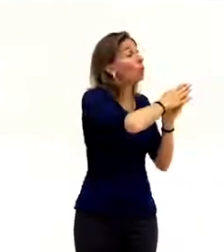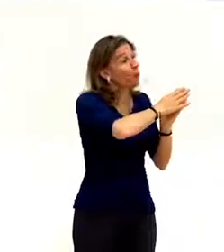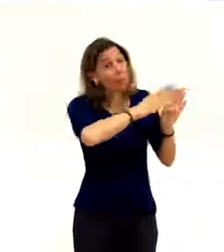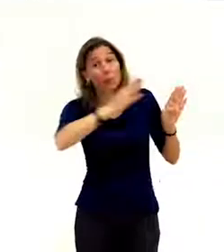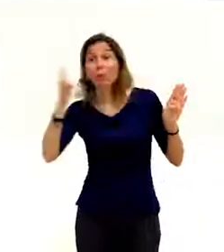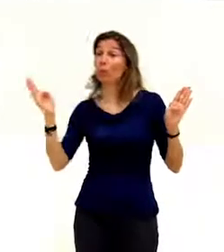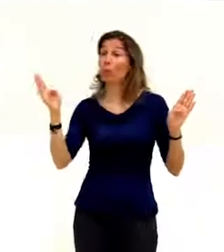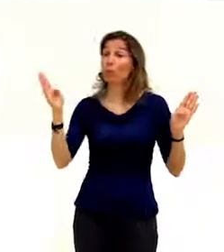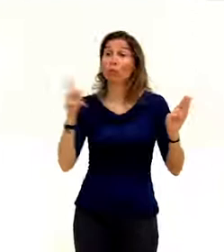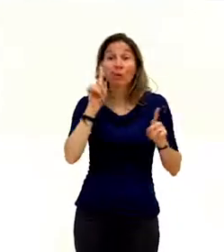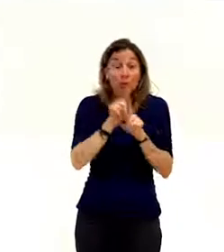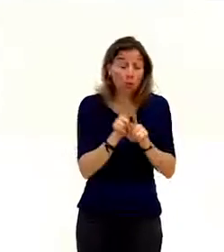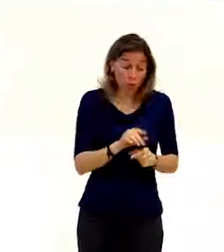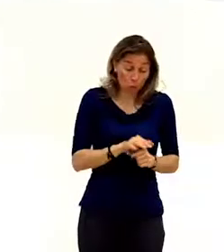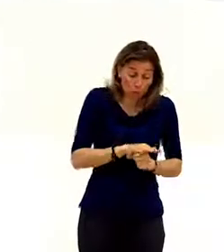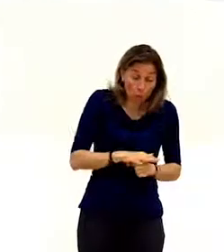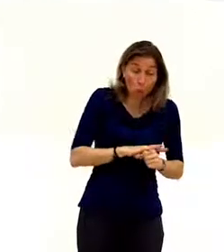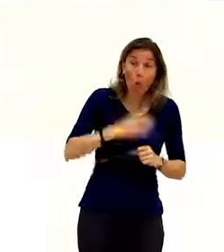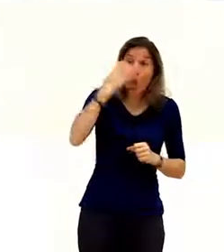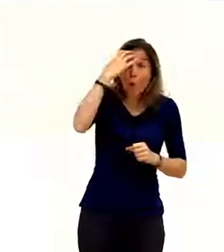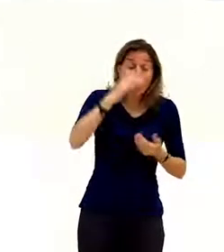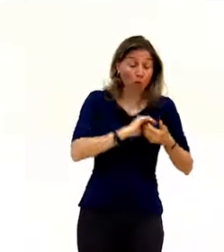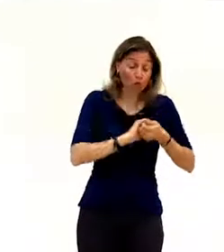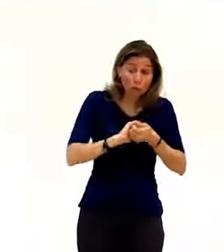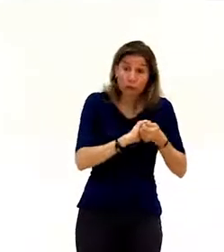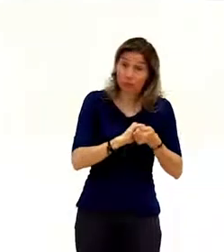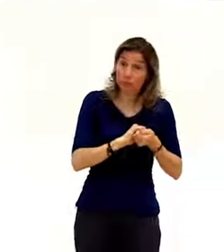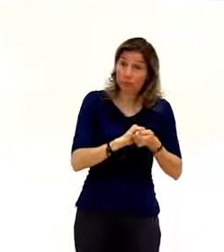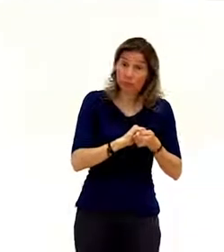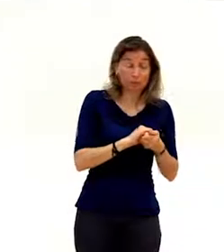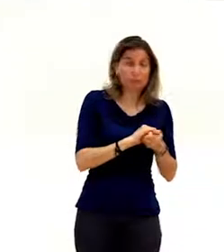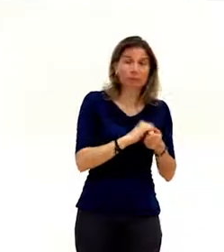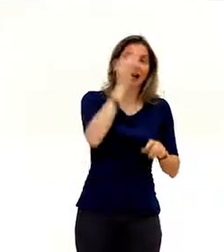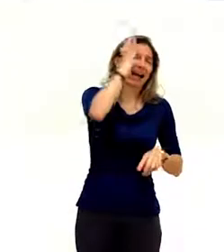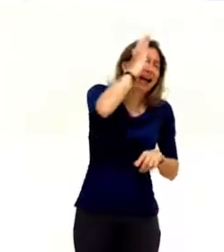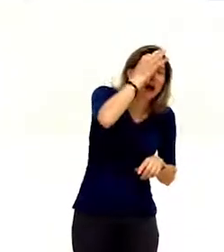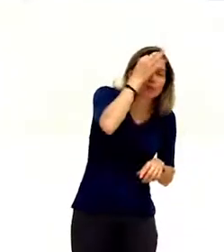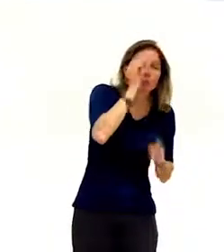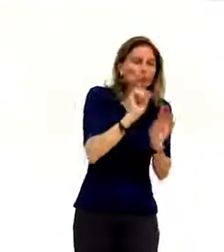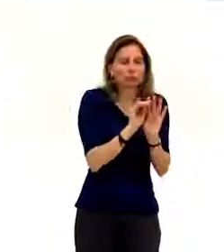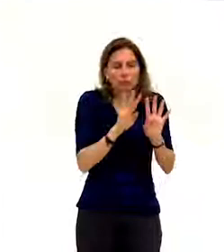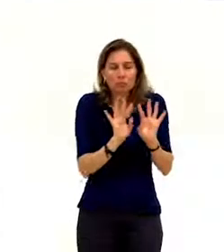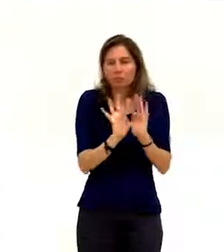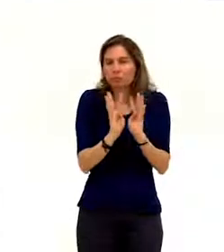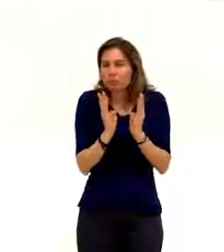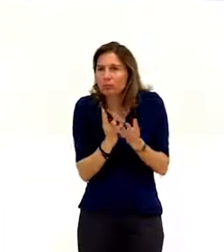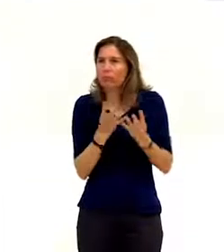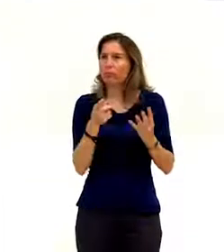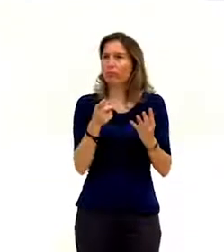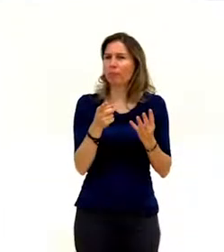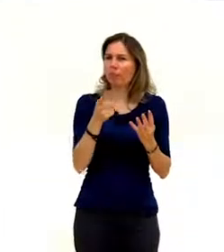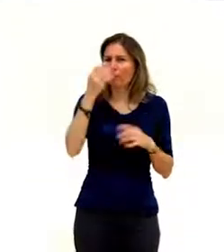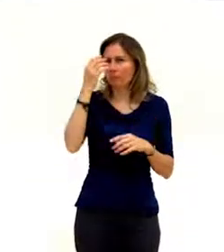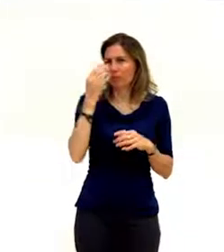local authority organizations, councils, and also public